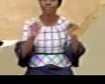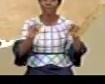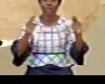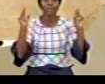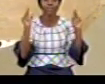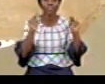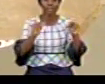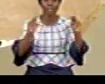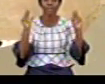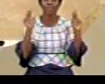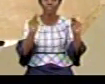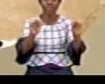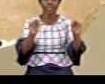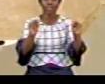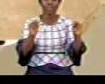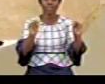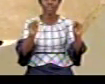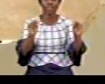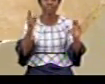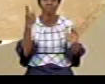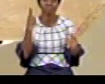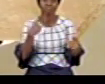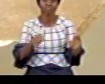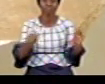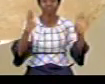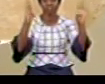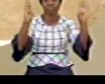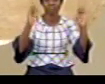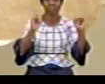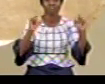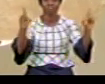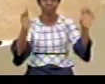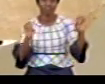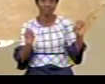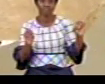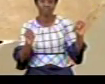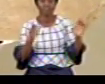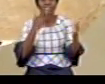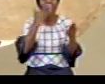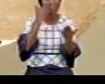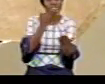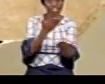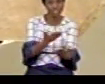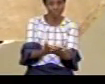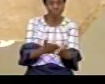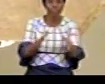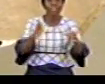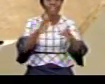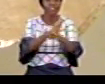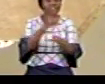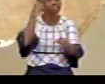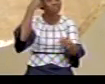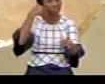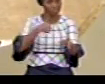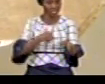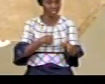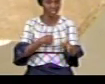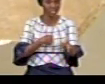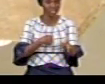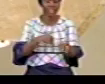No, no, no. The B-I-B-L-E, it's good enough for